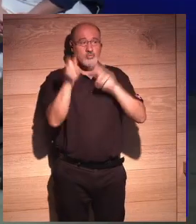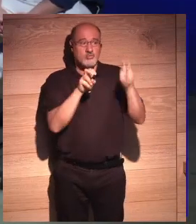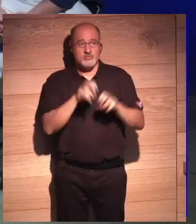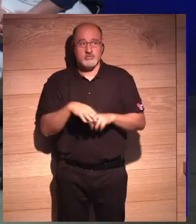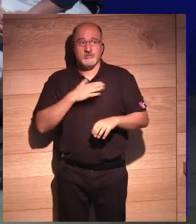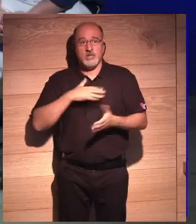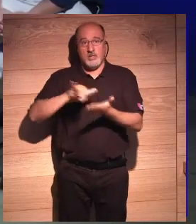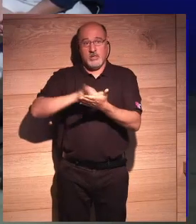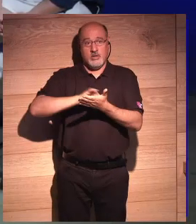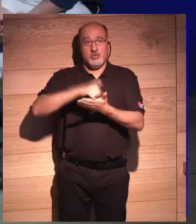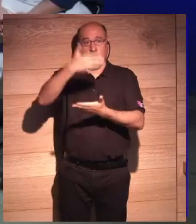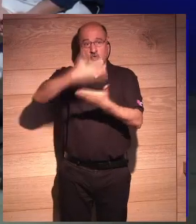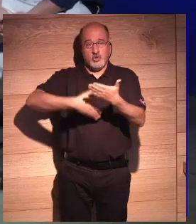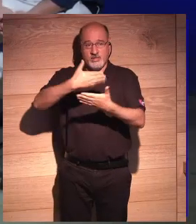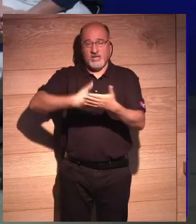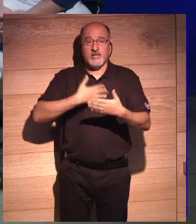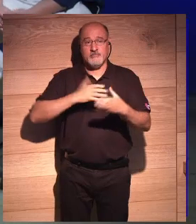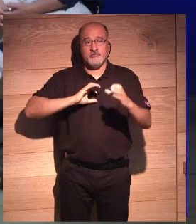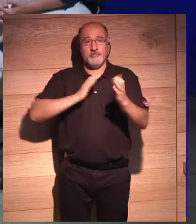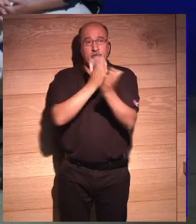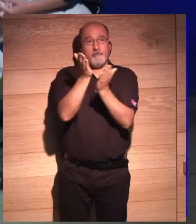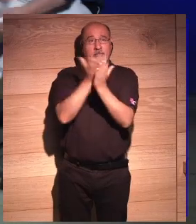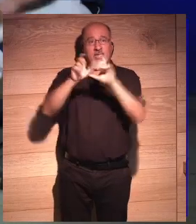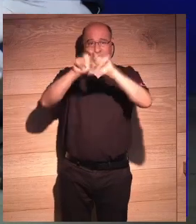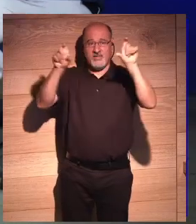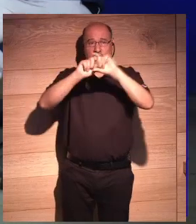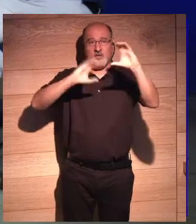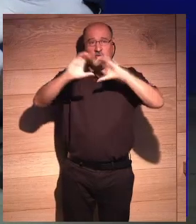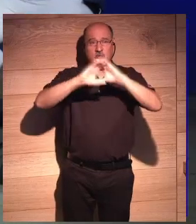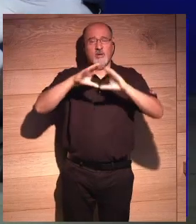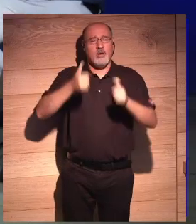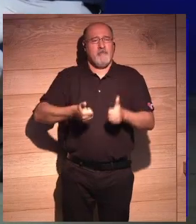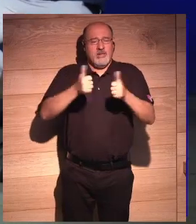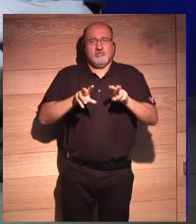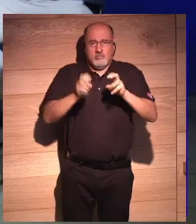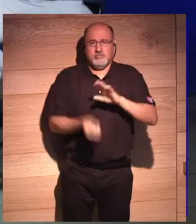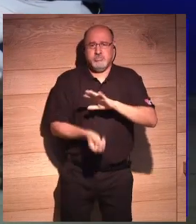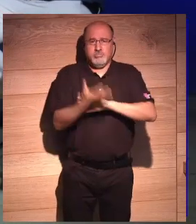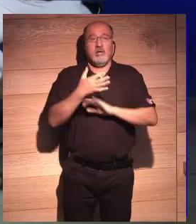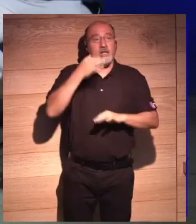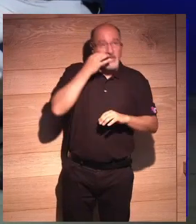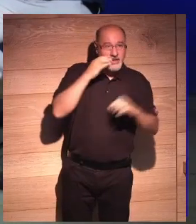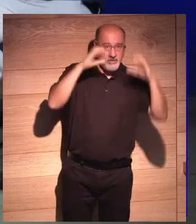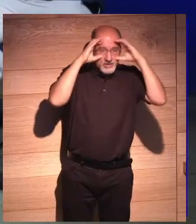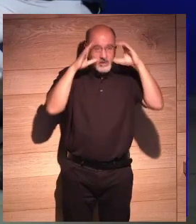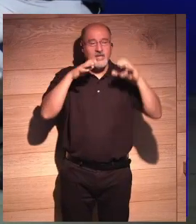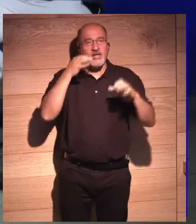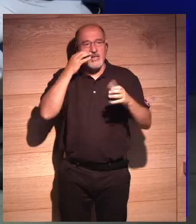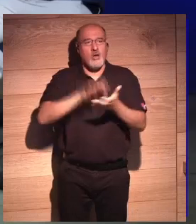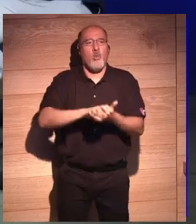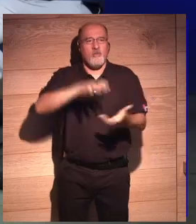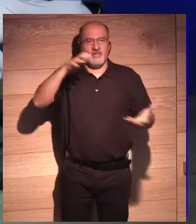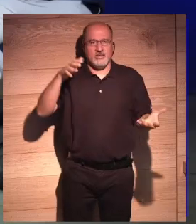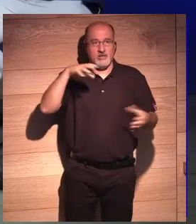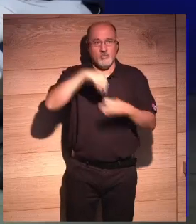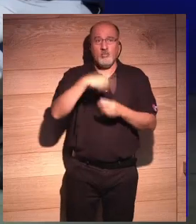that you can have a look at that. The New York Times is one of the most important media that is innovating in immersive media from